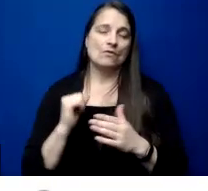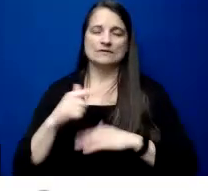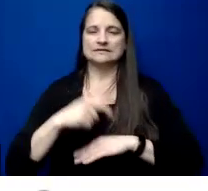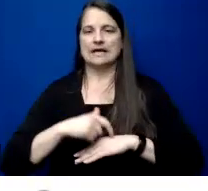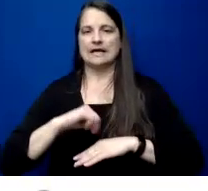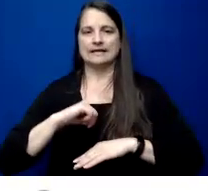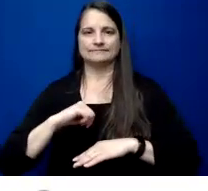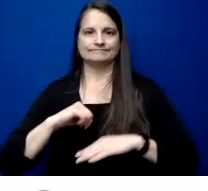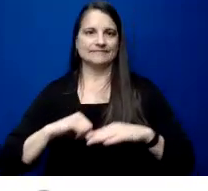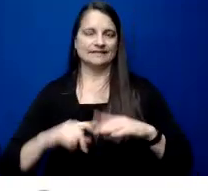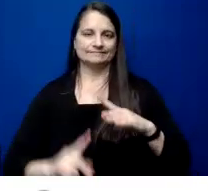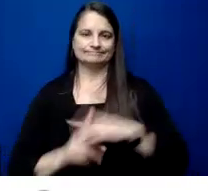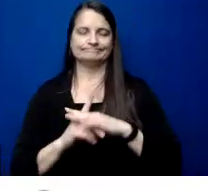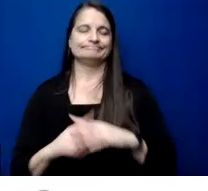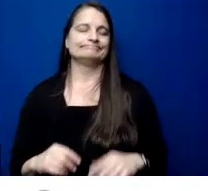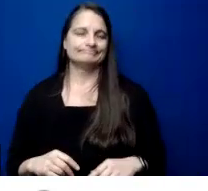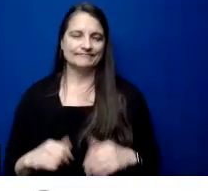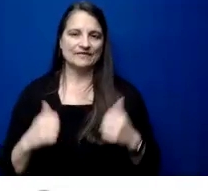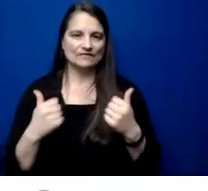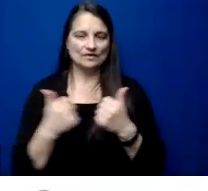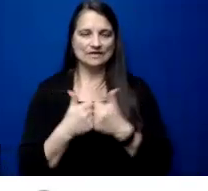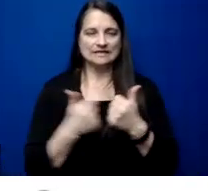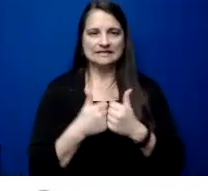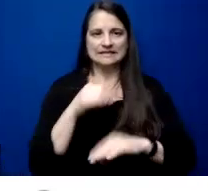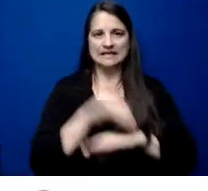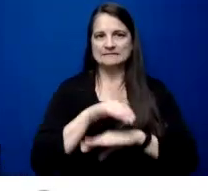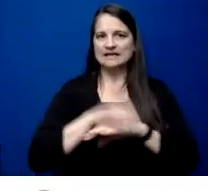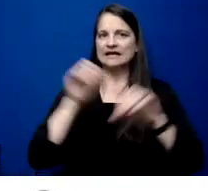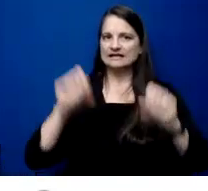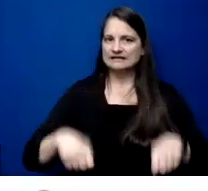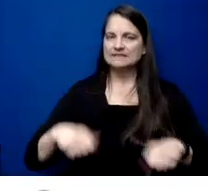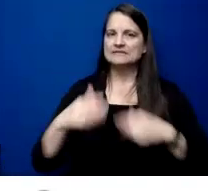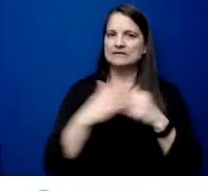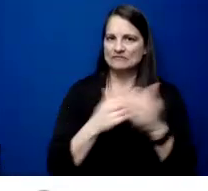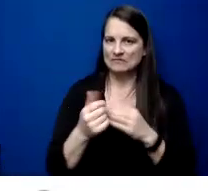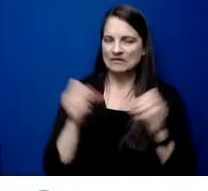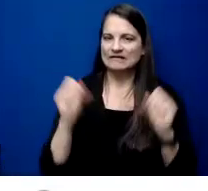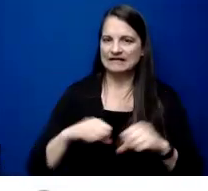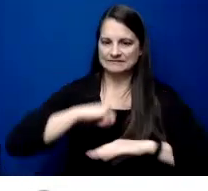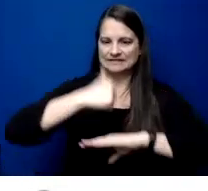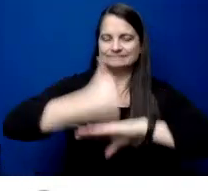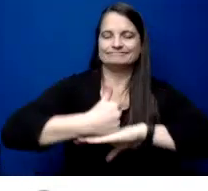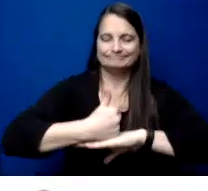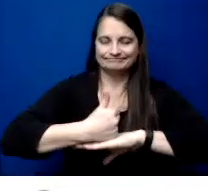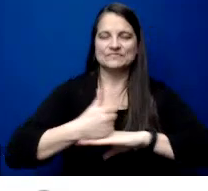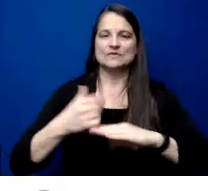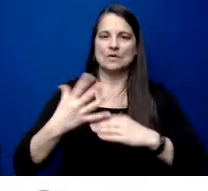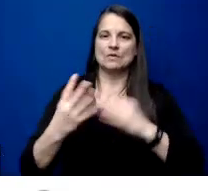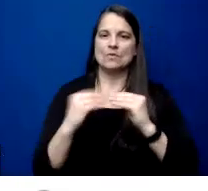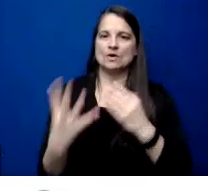For game night, getting our technology in positions that are comfortable and accessible can help make game night more inclusive for